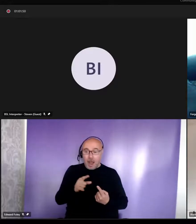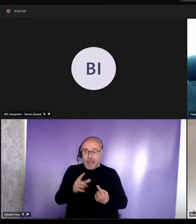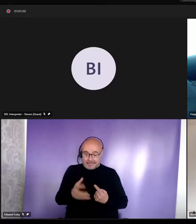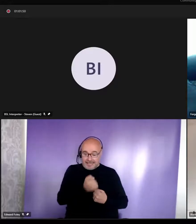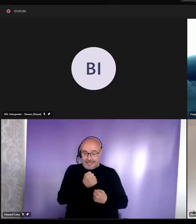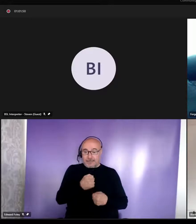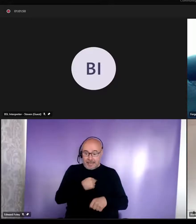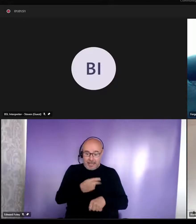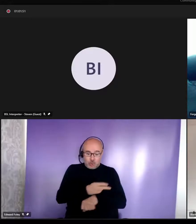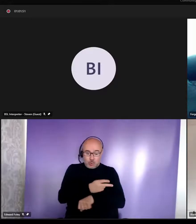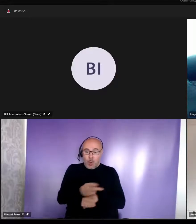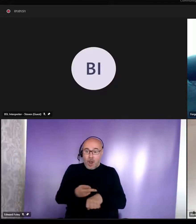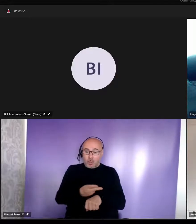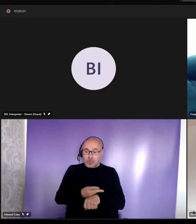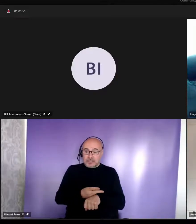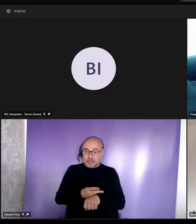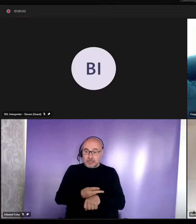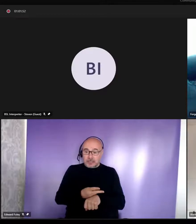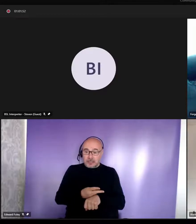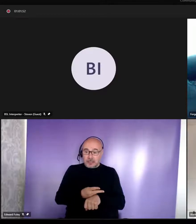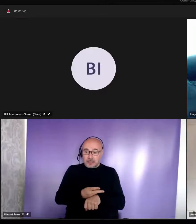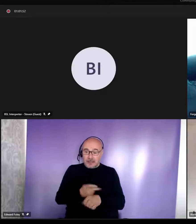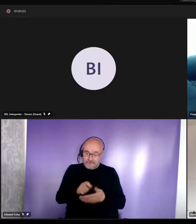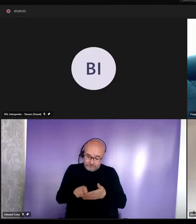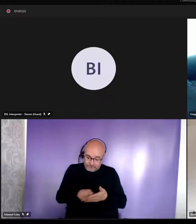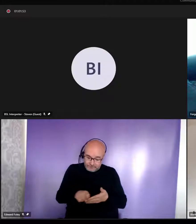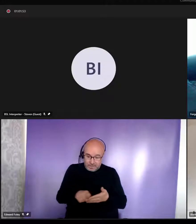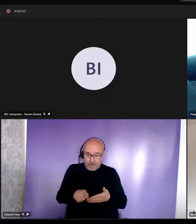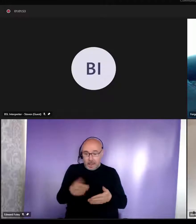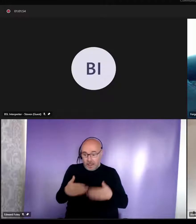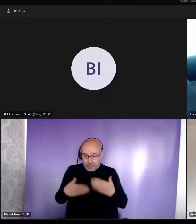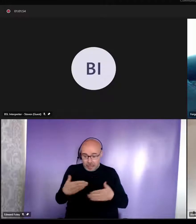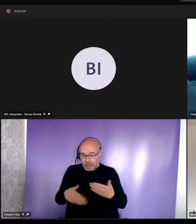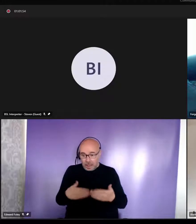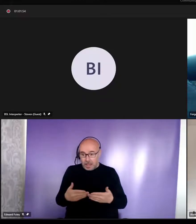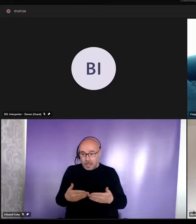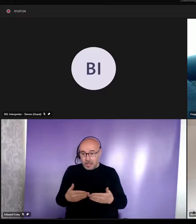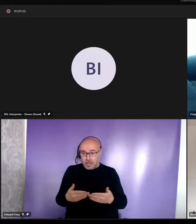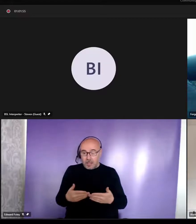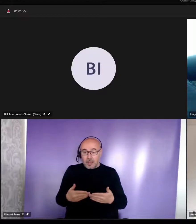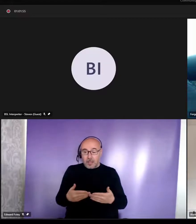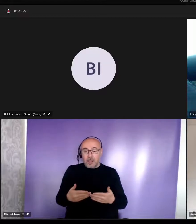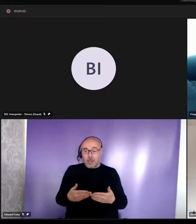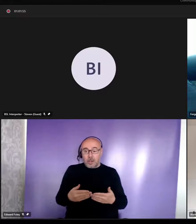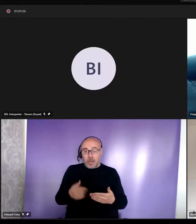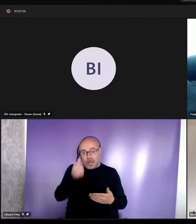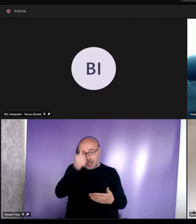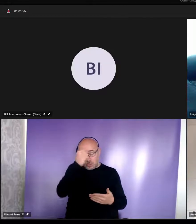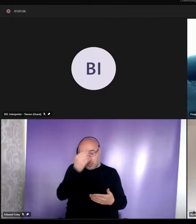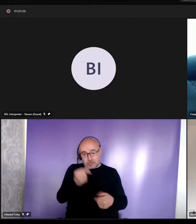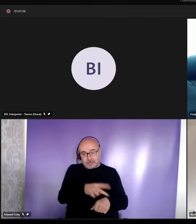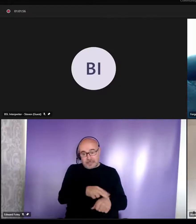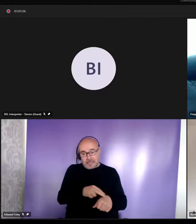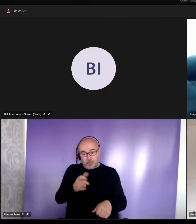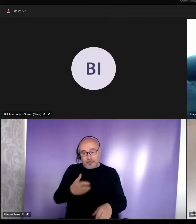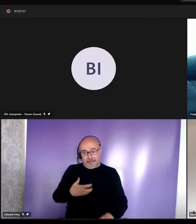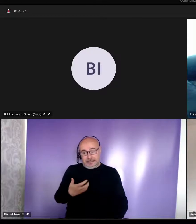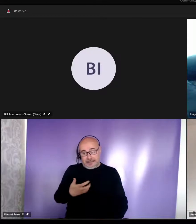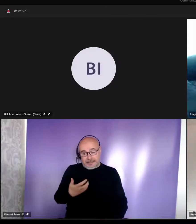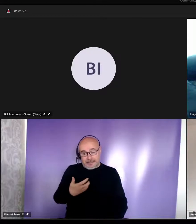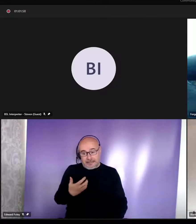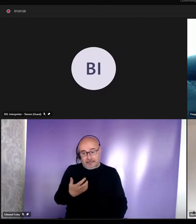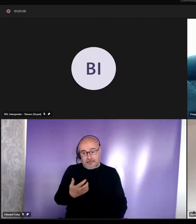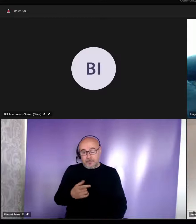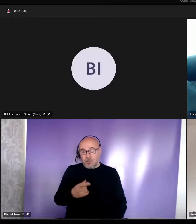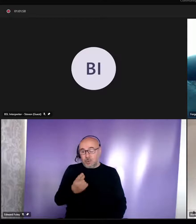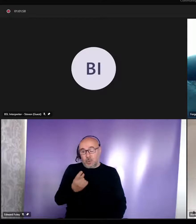themselves, and I remember back at the time when it happened, because some staff were a wee bit aggrieved about it, but then they say, as an example, I'll just put this